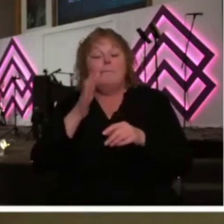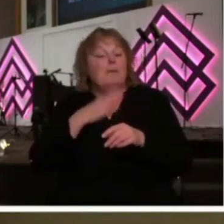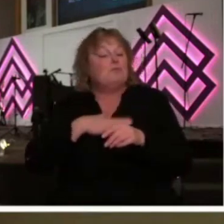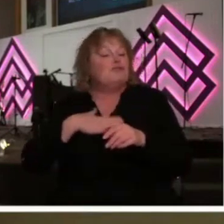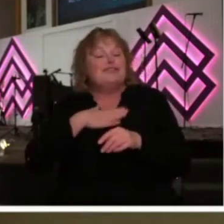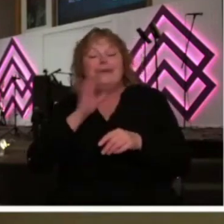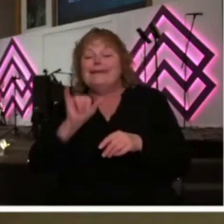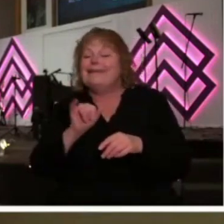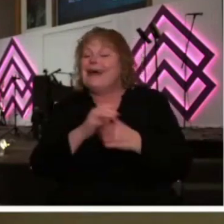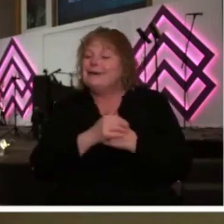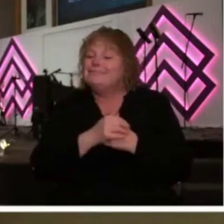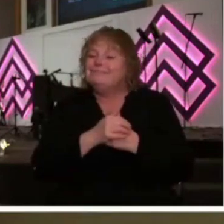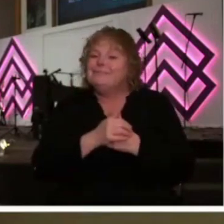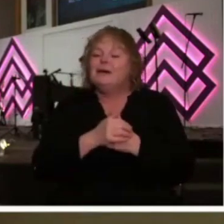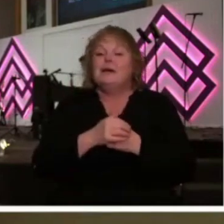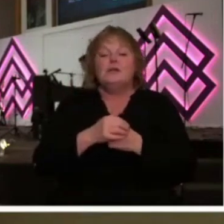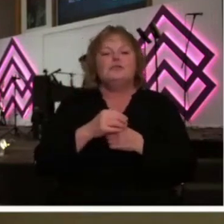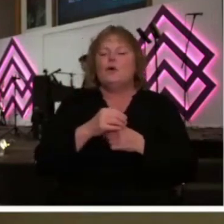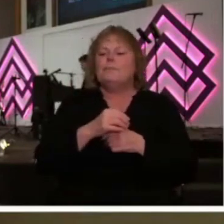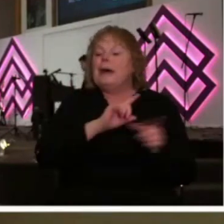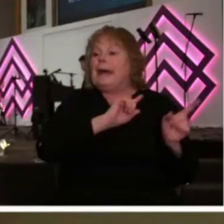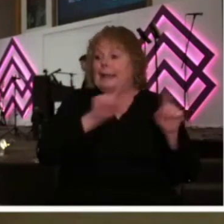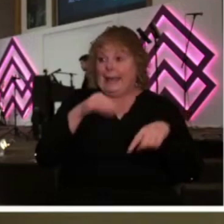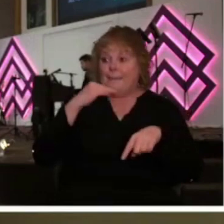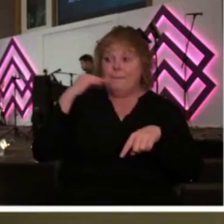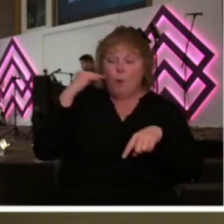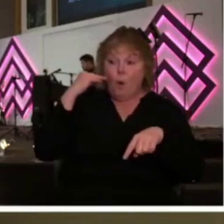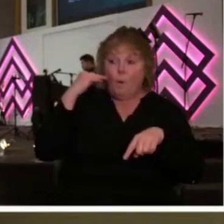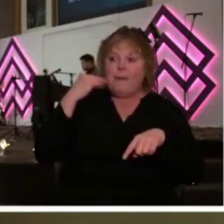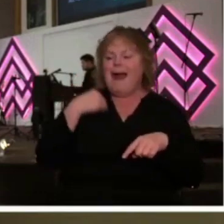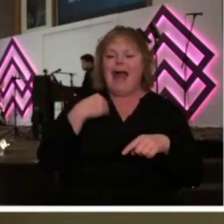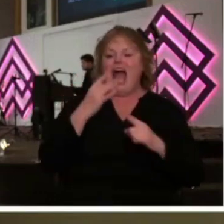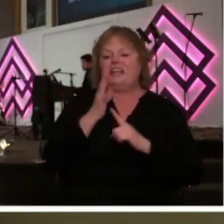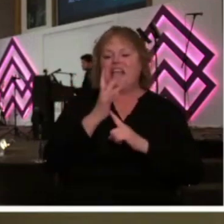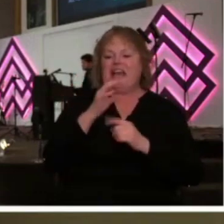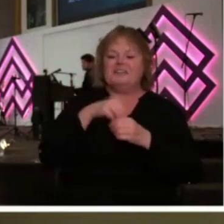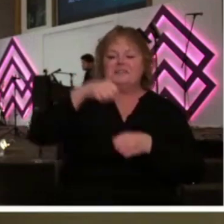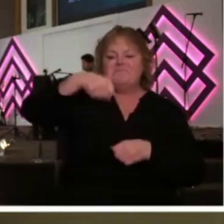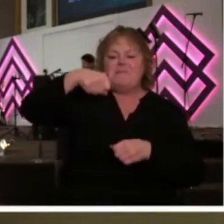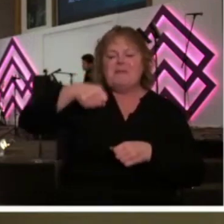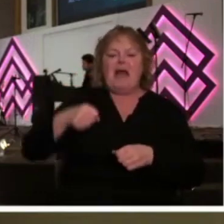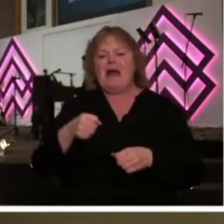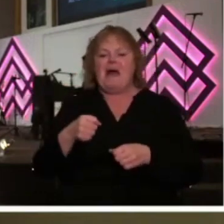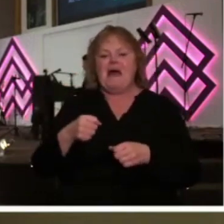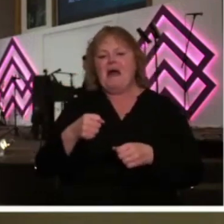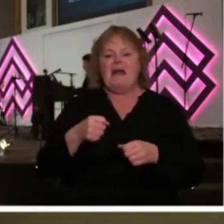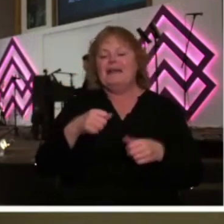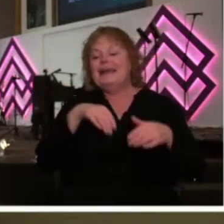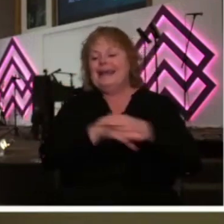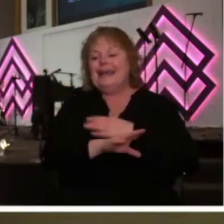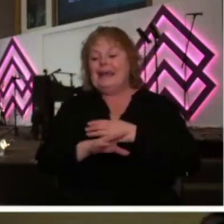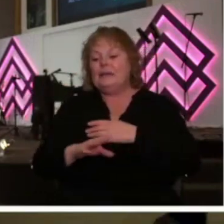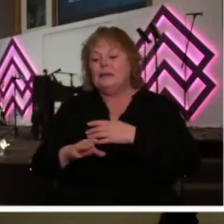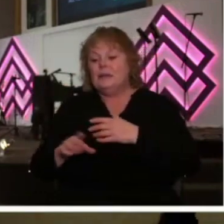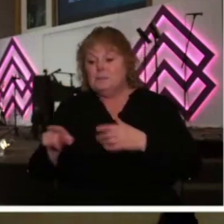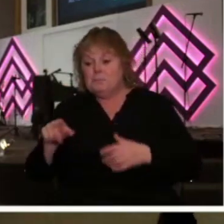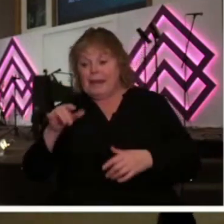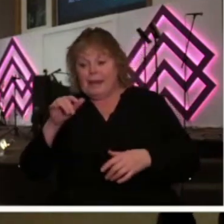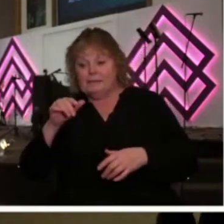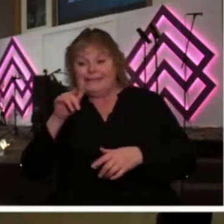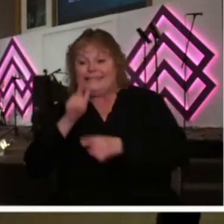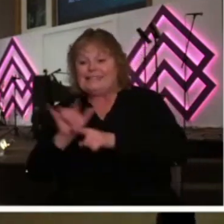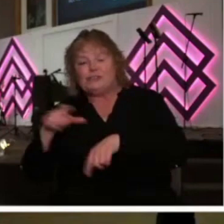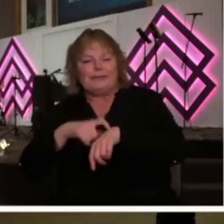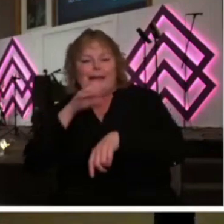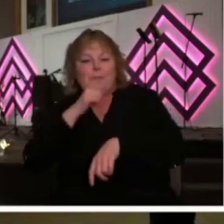appreciative of those. And I remember coming home from Sears, and I probably had candles in my bag. And as we walked in, Jennifer, this little 3-year-old, is